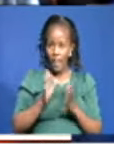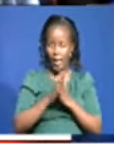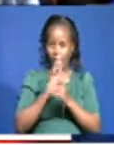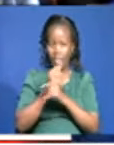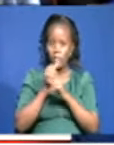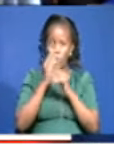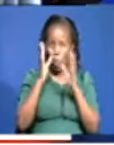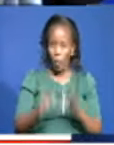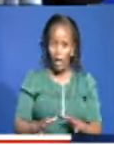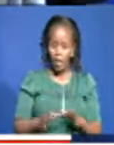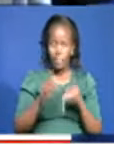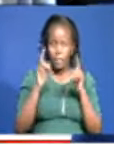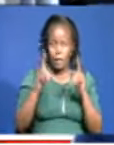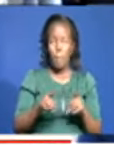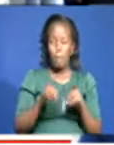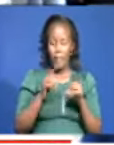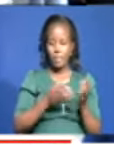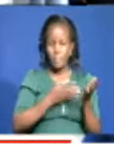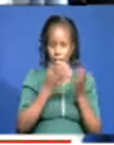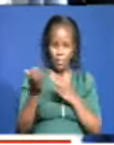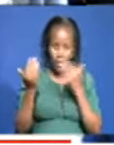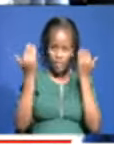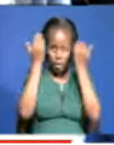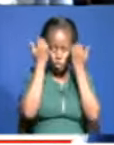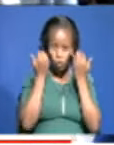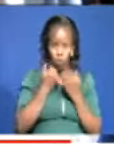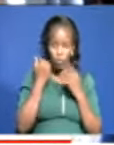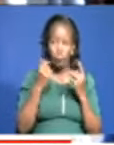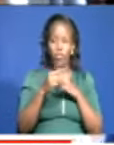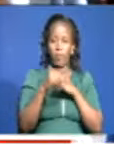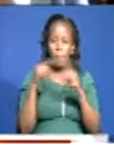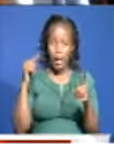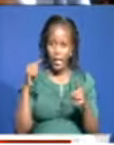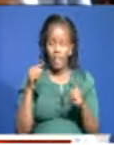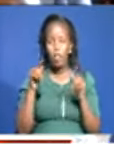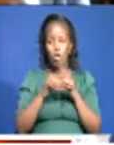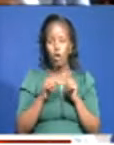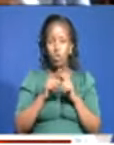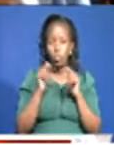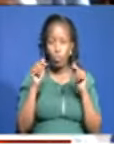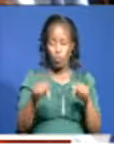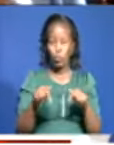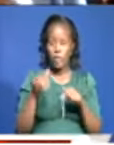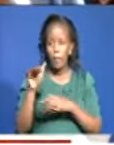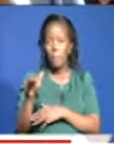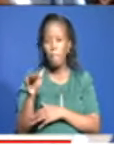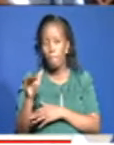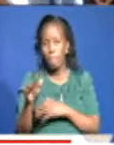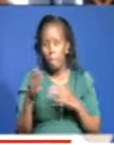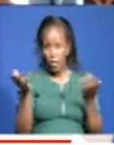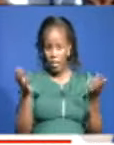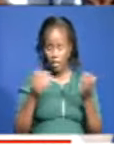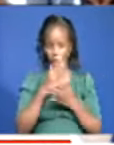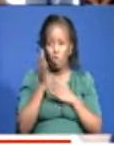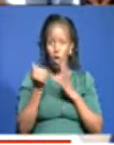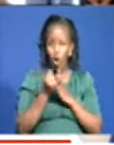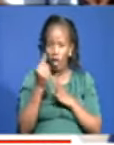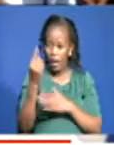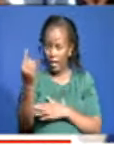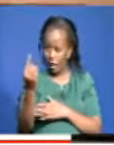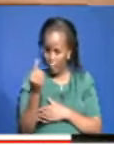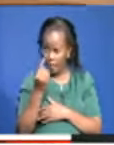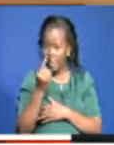the information is there in the file. And this morning, as a matter of procedure, we are appearing before you for purposes